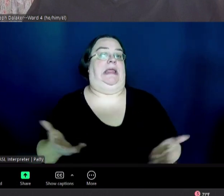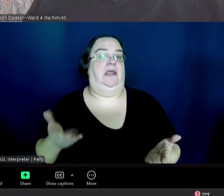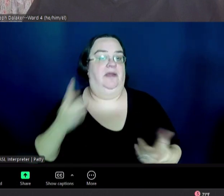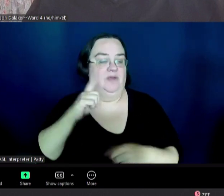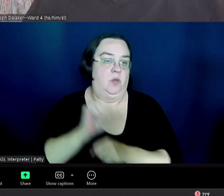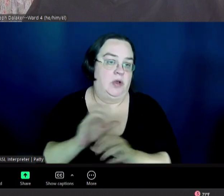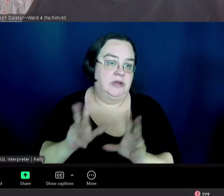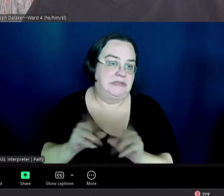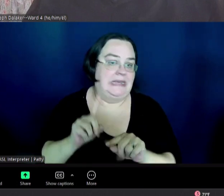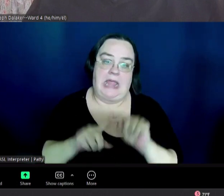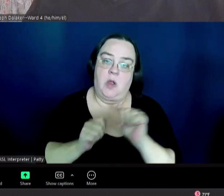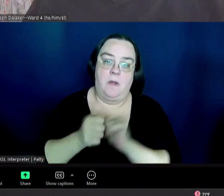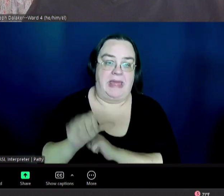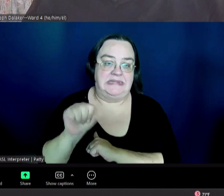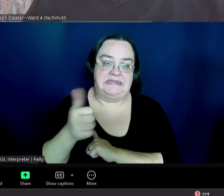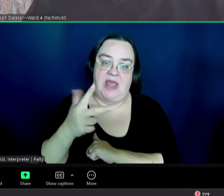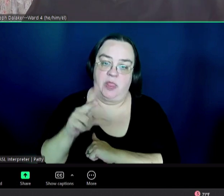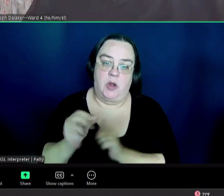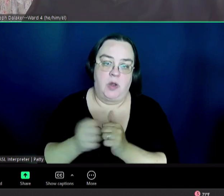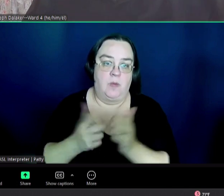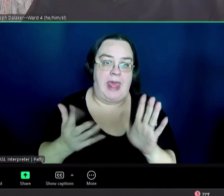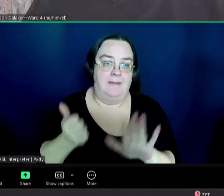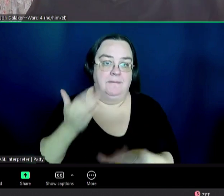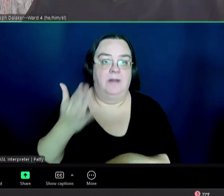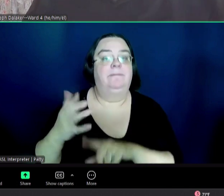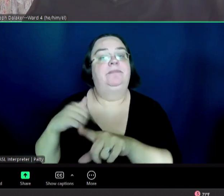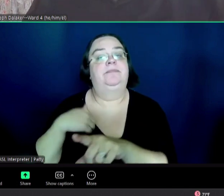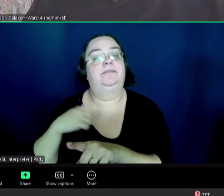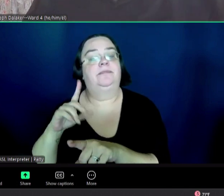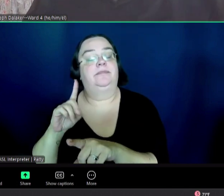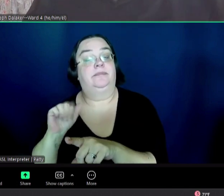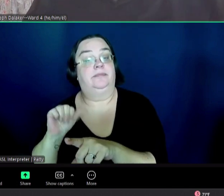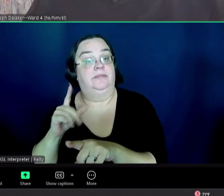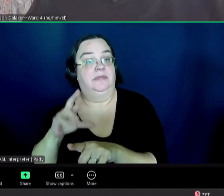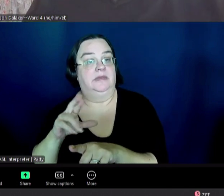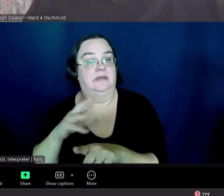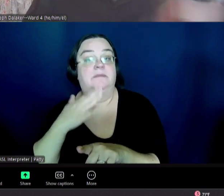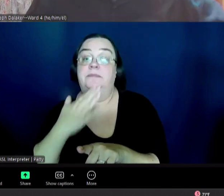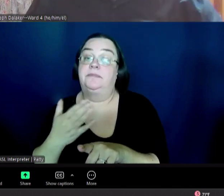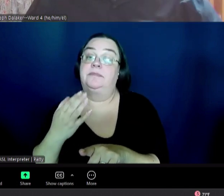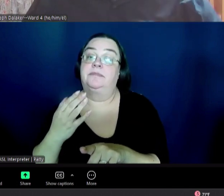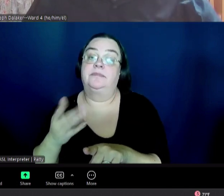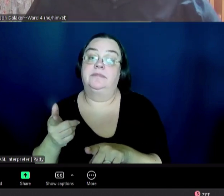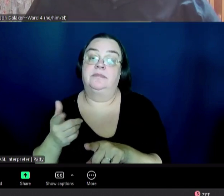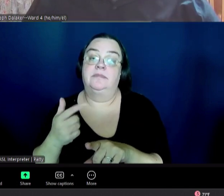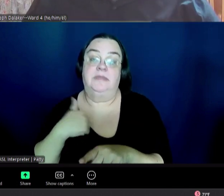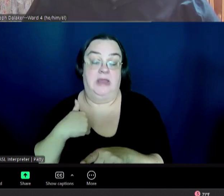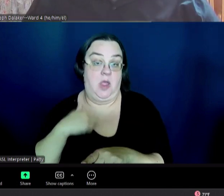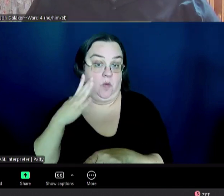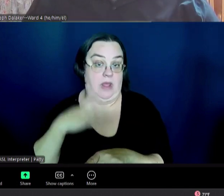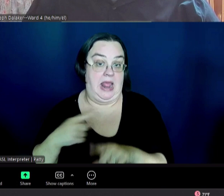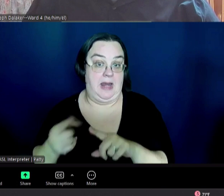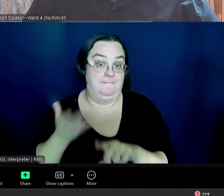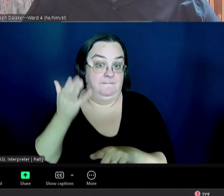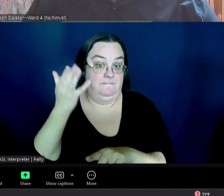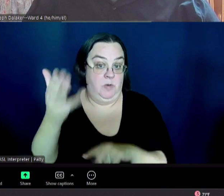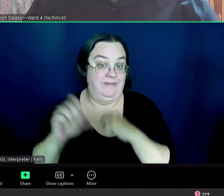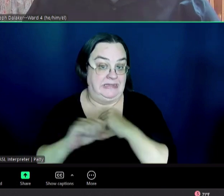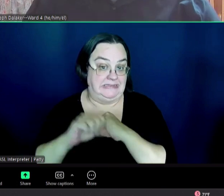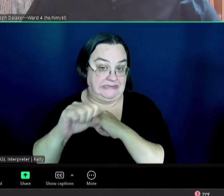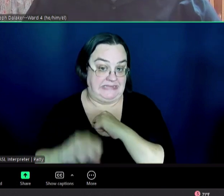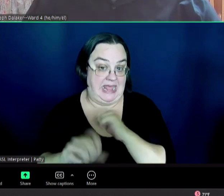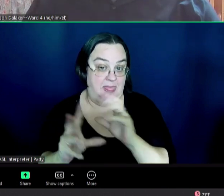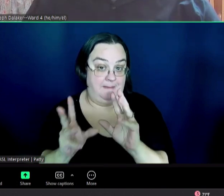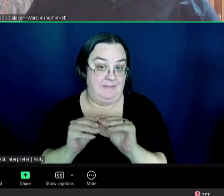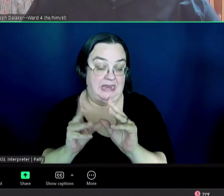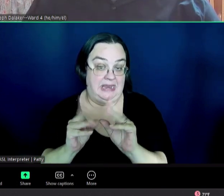past 10:30 without a motion. Madam Mayor, Thank you, Councilmember Delacour. I would like to move that we extend the meeting